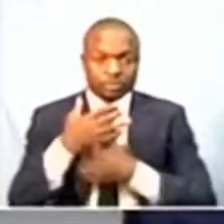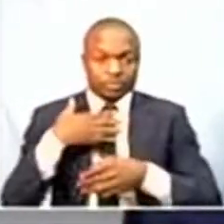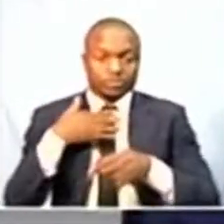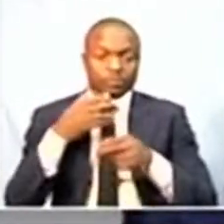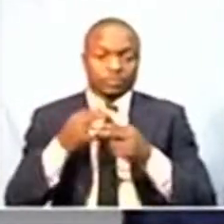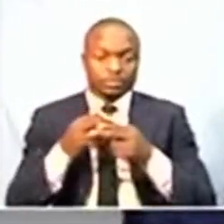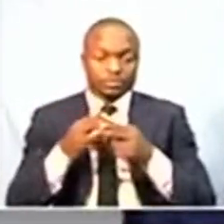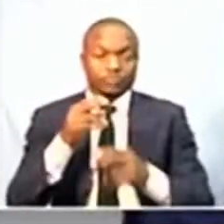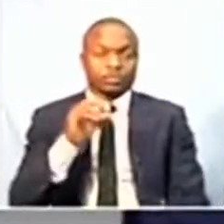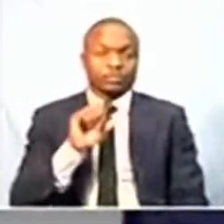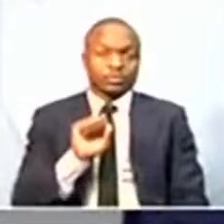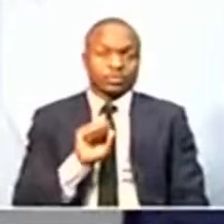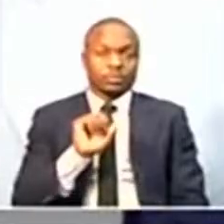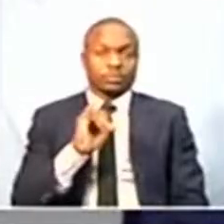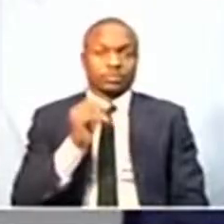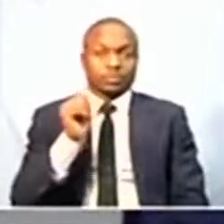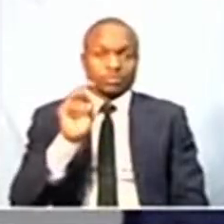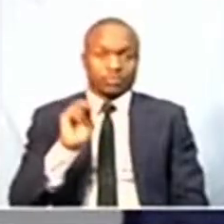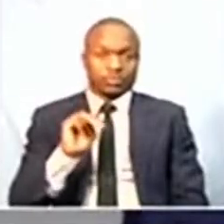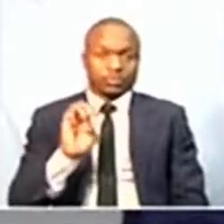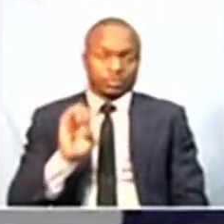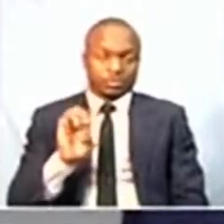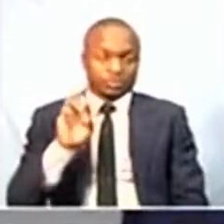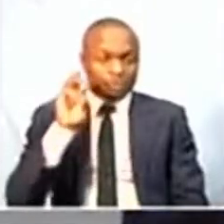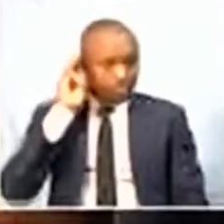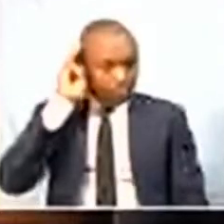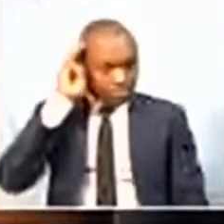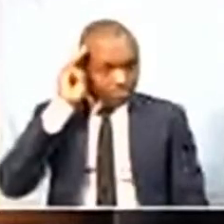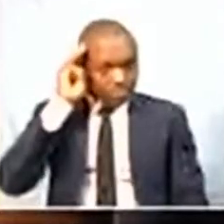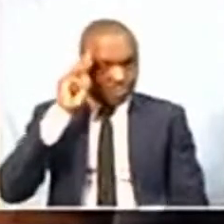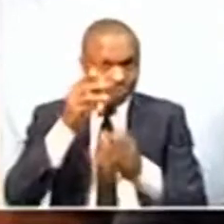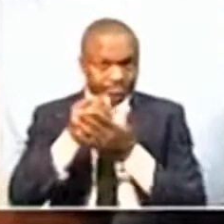of Control of Internal Audit, Ministry of Finance.